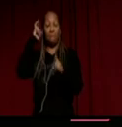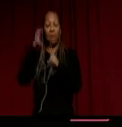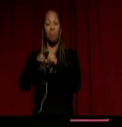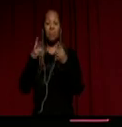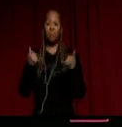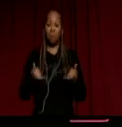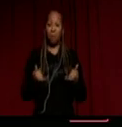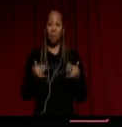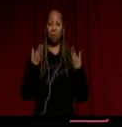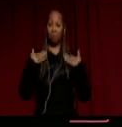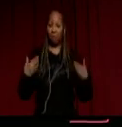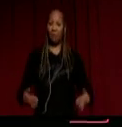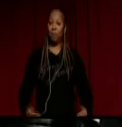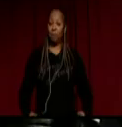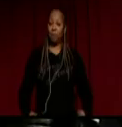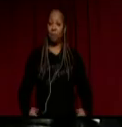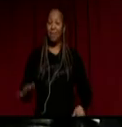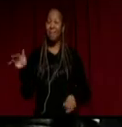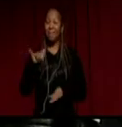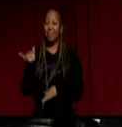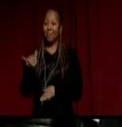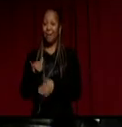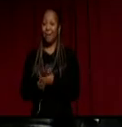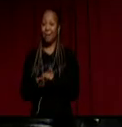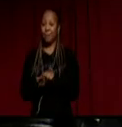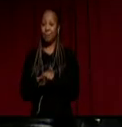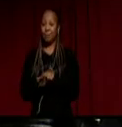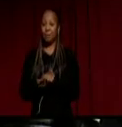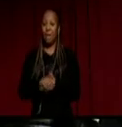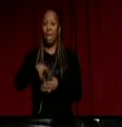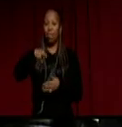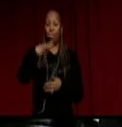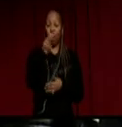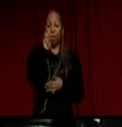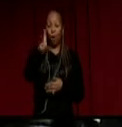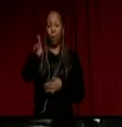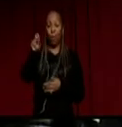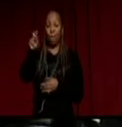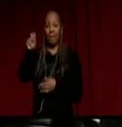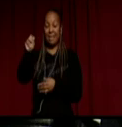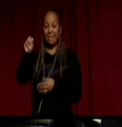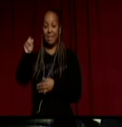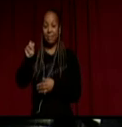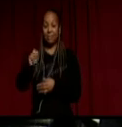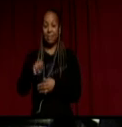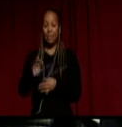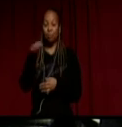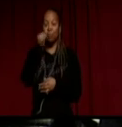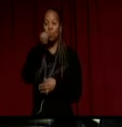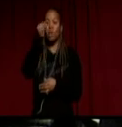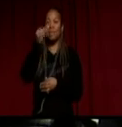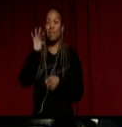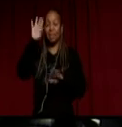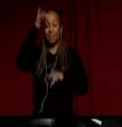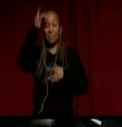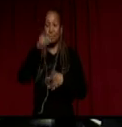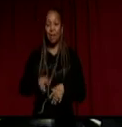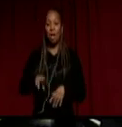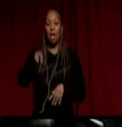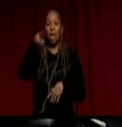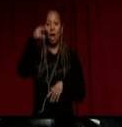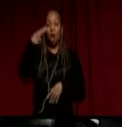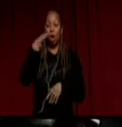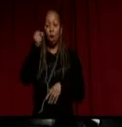We have viruses like, the herpes virus, and that we call it kissing disease, herpes 1 and herpes